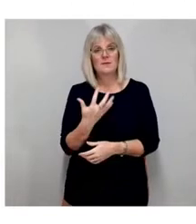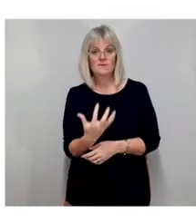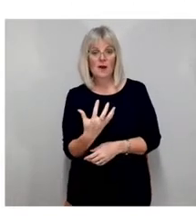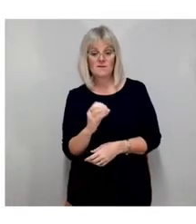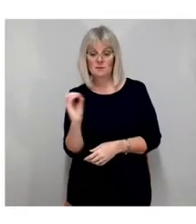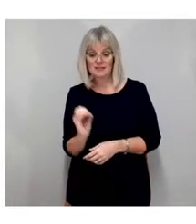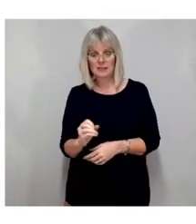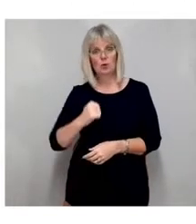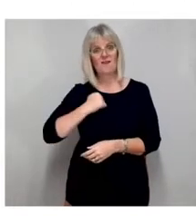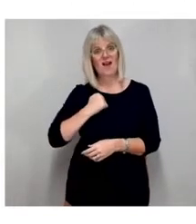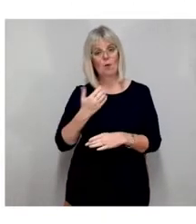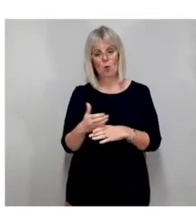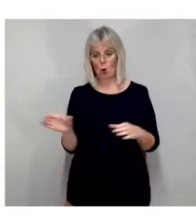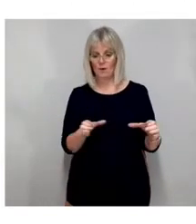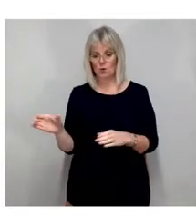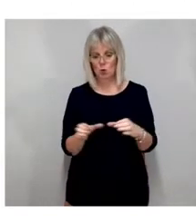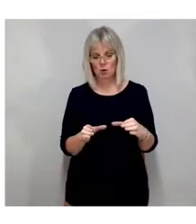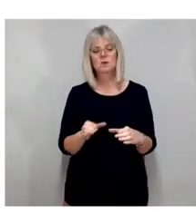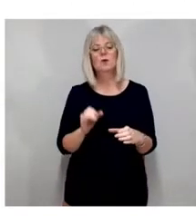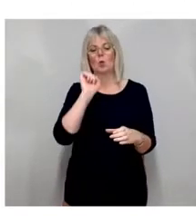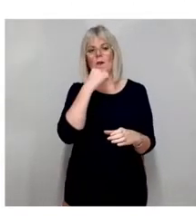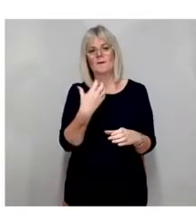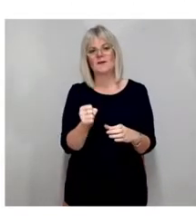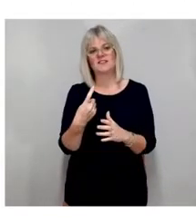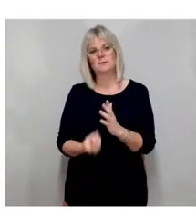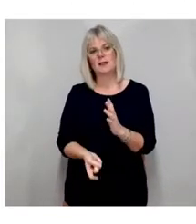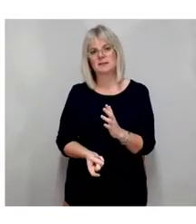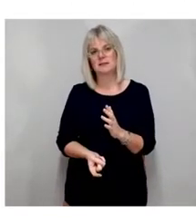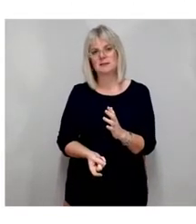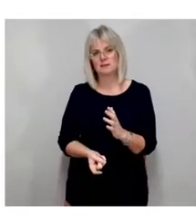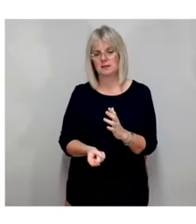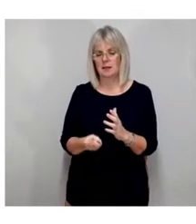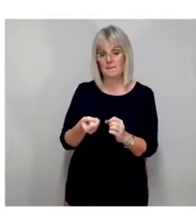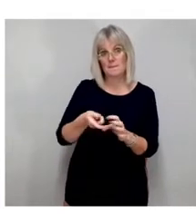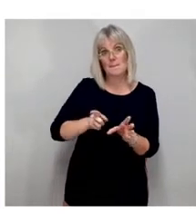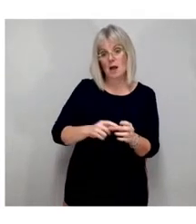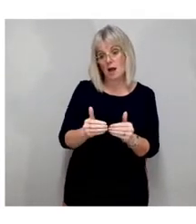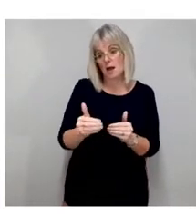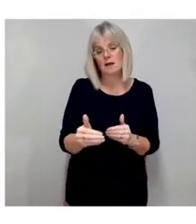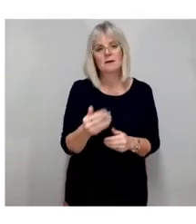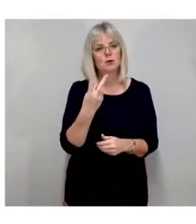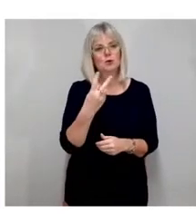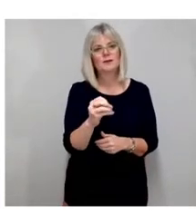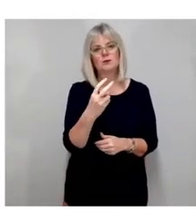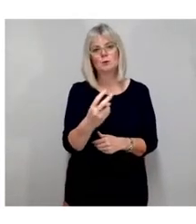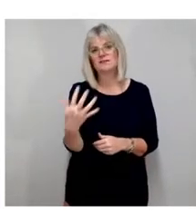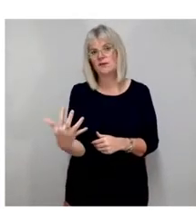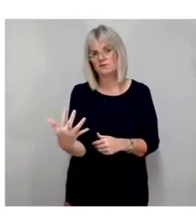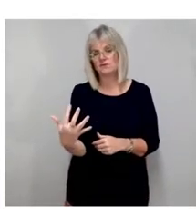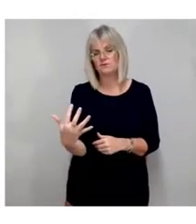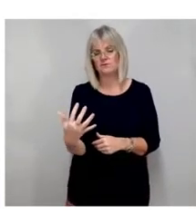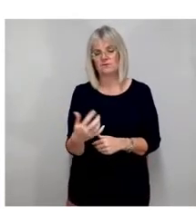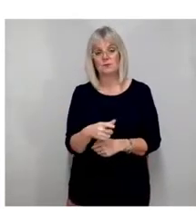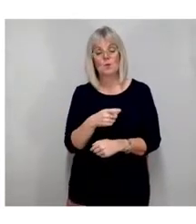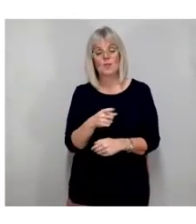2025. So two big commitments that have moved us to action, because we believe that putting some audacious commitments out there